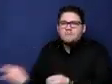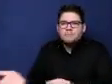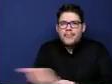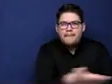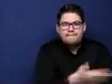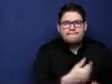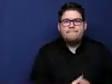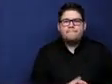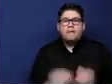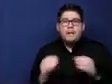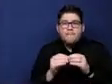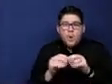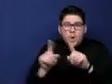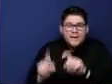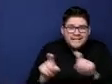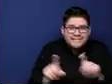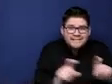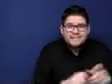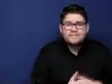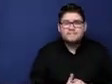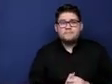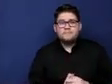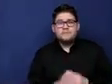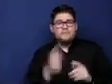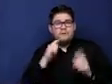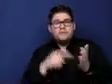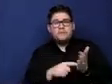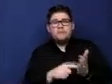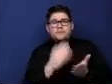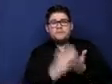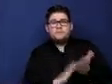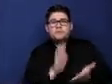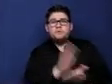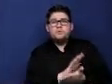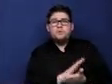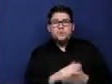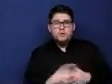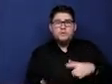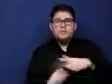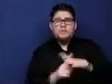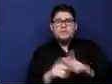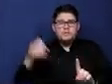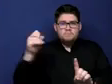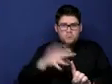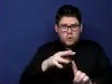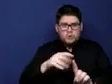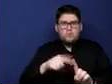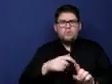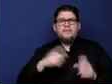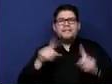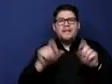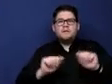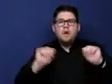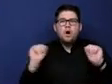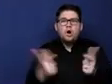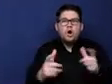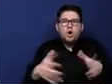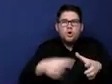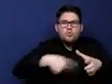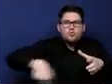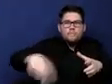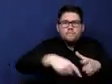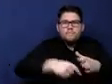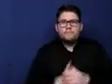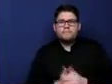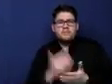some of our school exposures where we've tested whole cohorts. For people that we're doing testing of asymptomatic